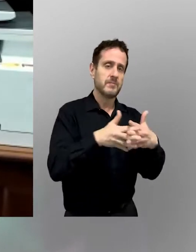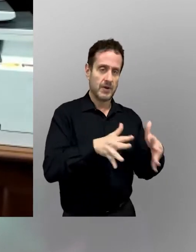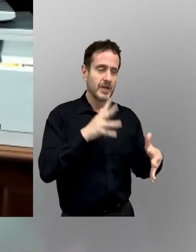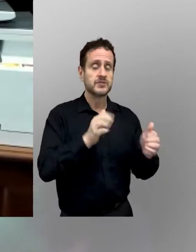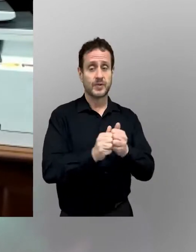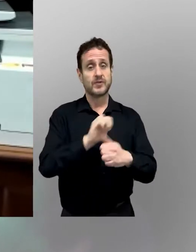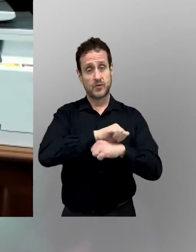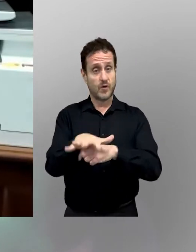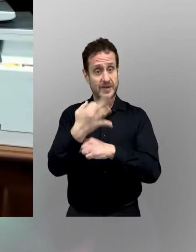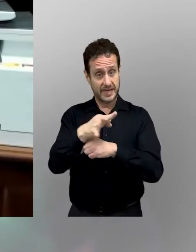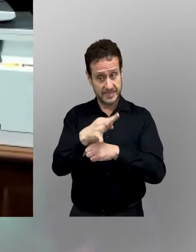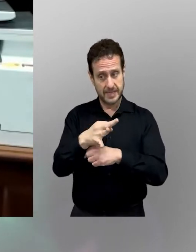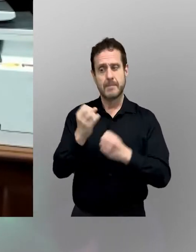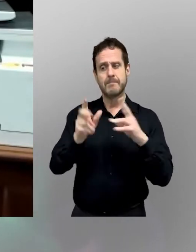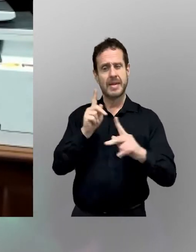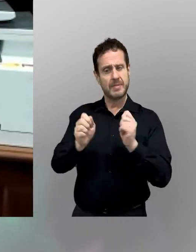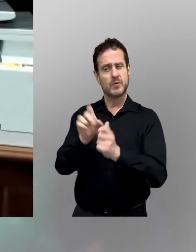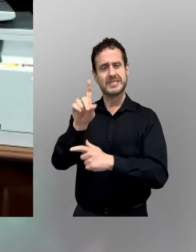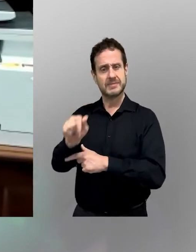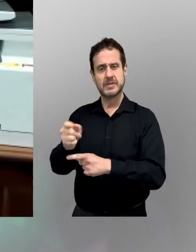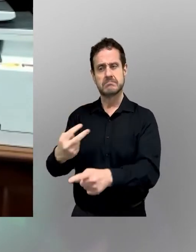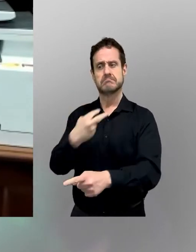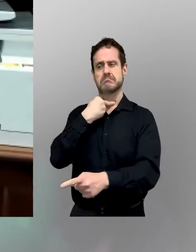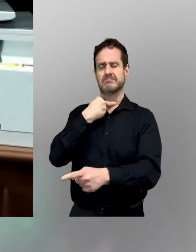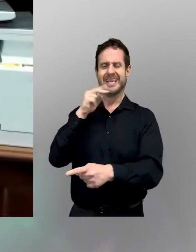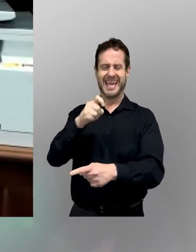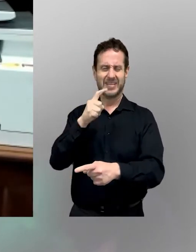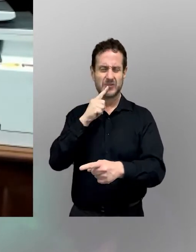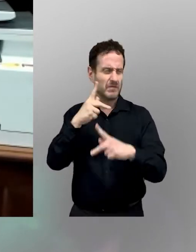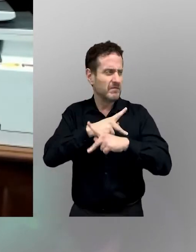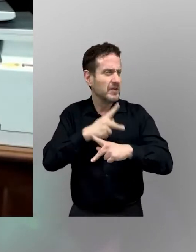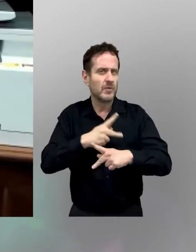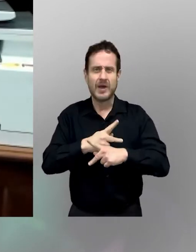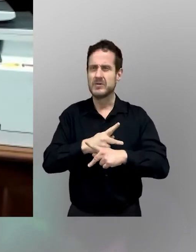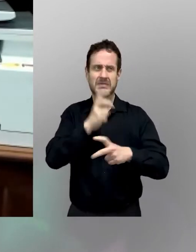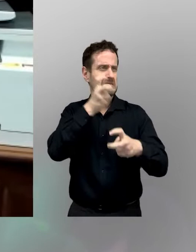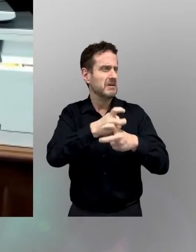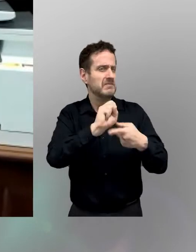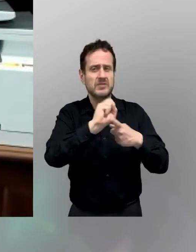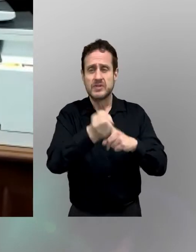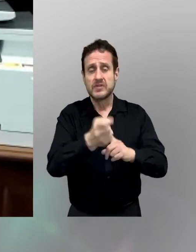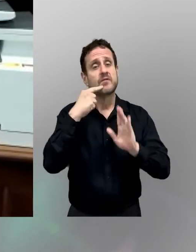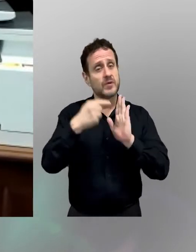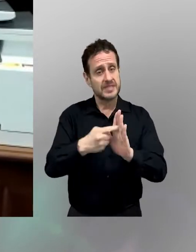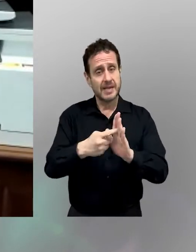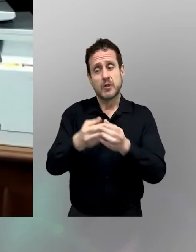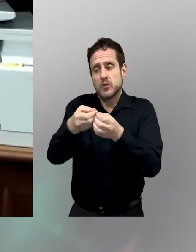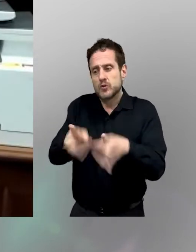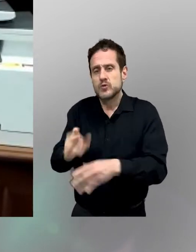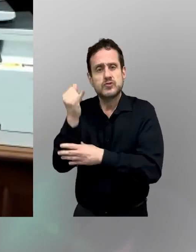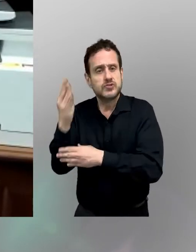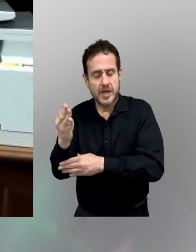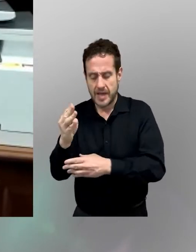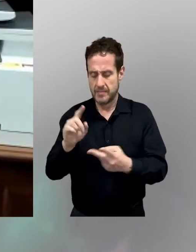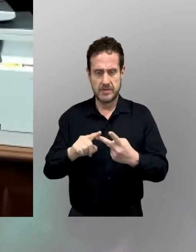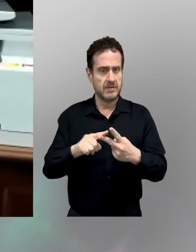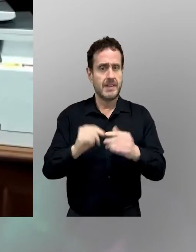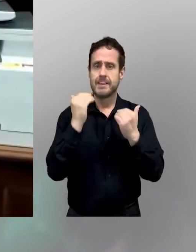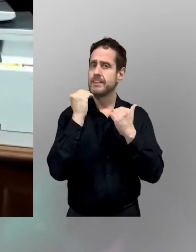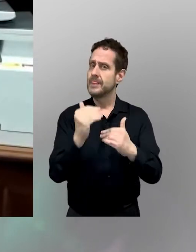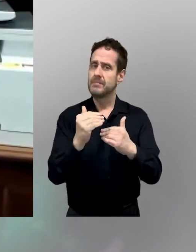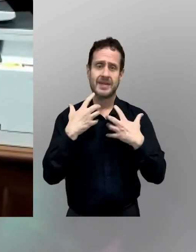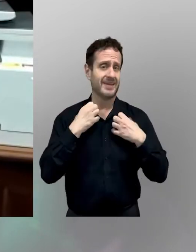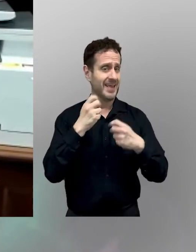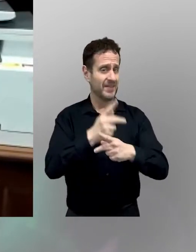infected with COVID-19. And so many people with disabilities were forced to navigate really difficult situations, such as job